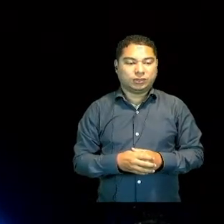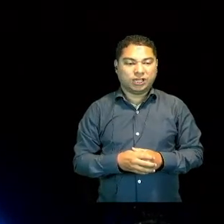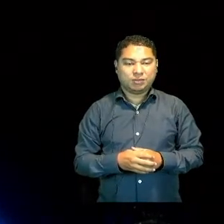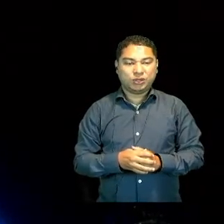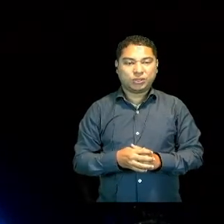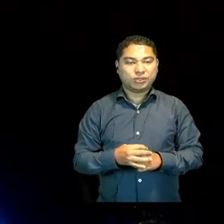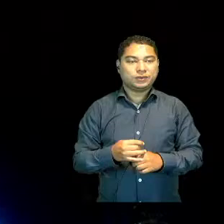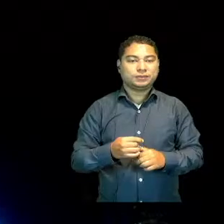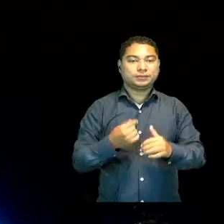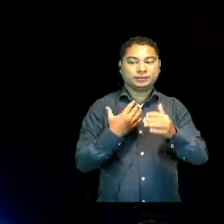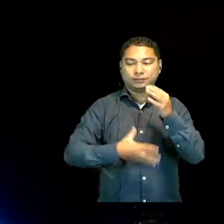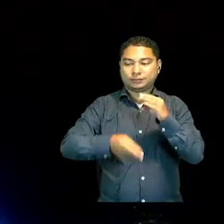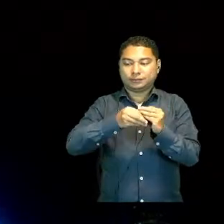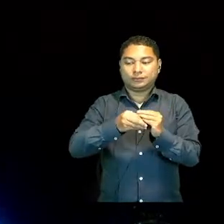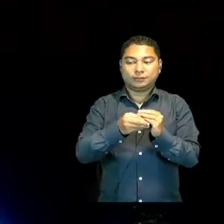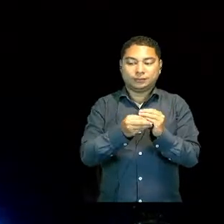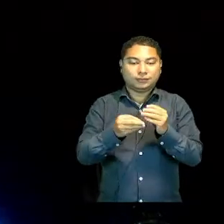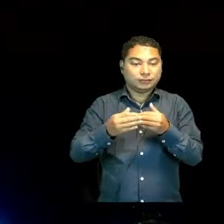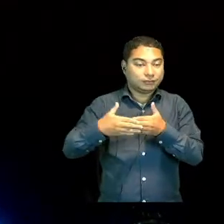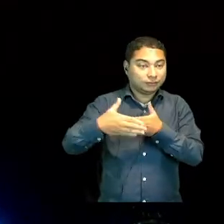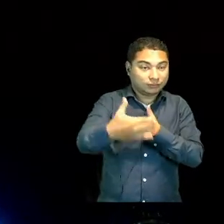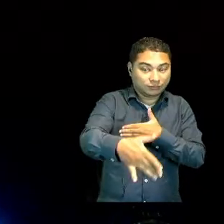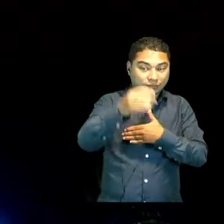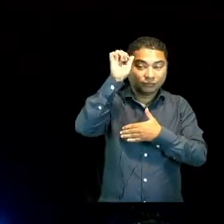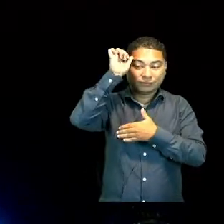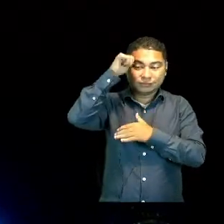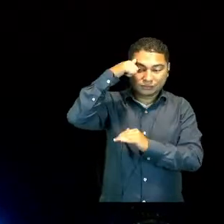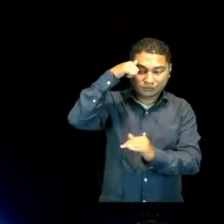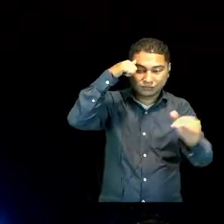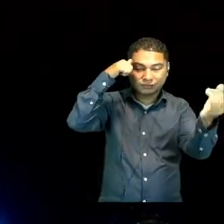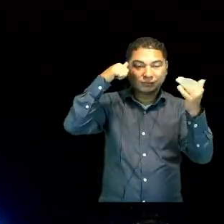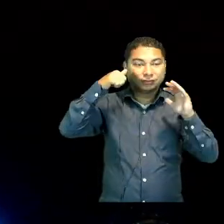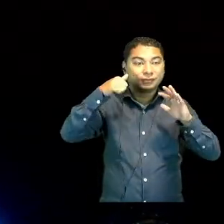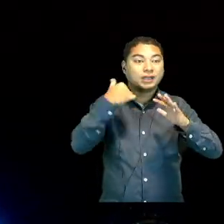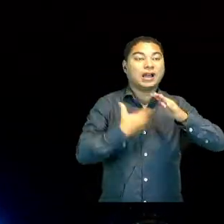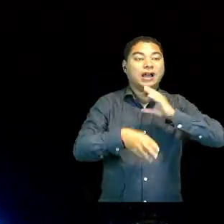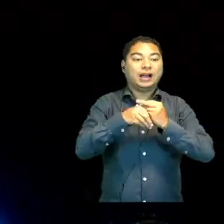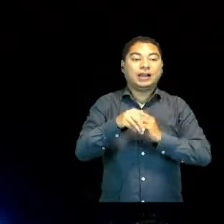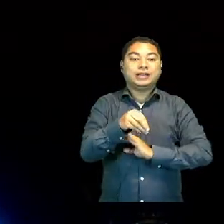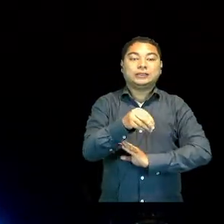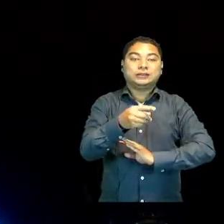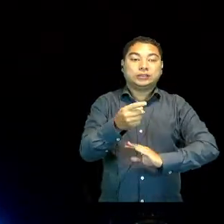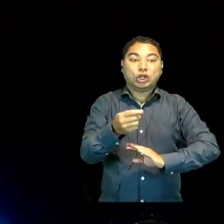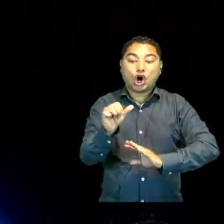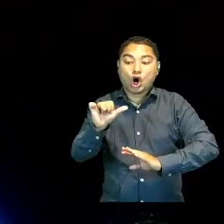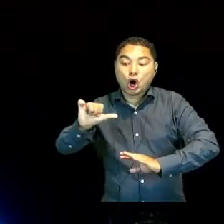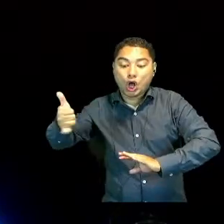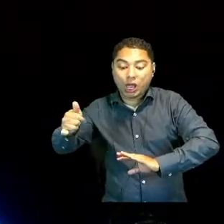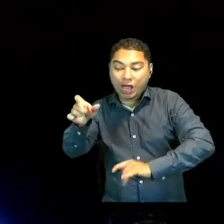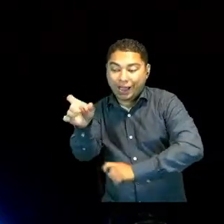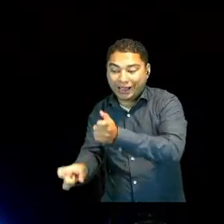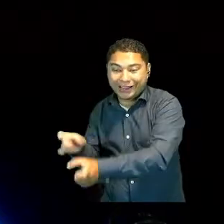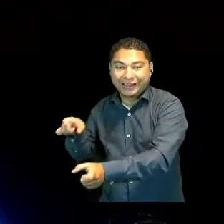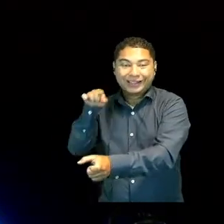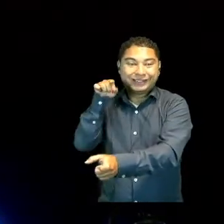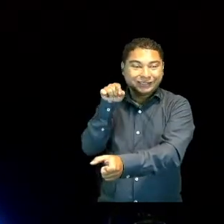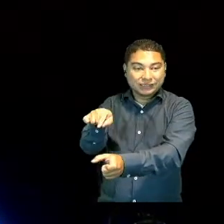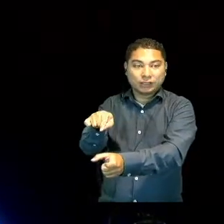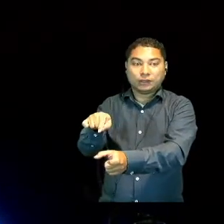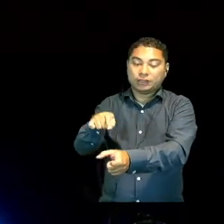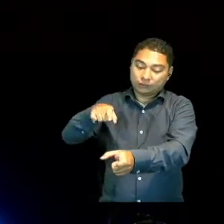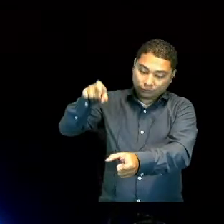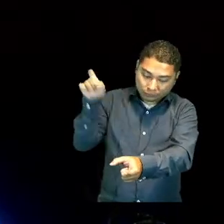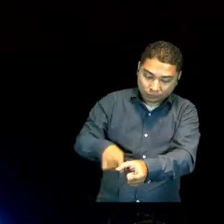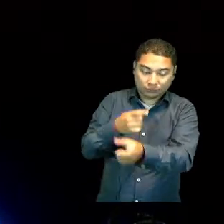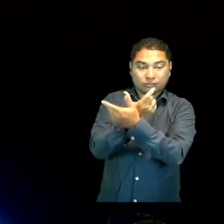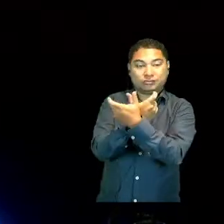recognize that there are other living beings who deserve to be emancipated as